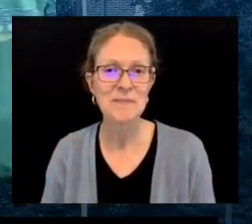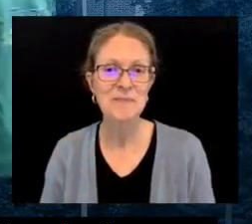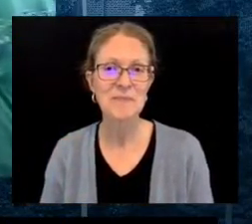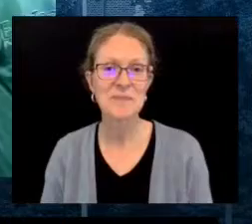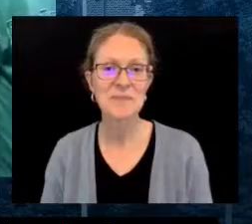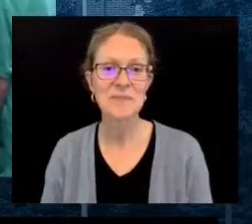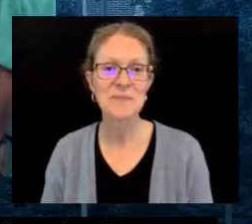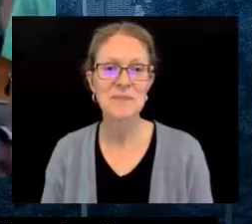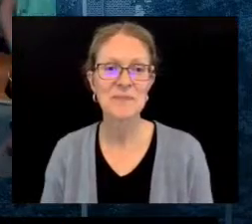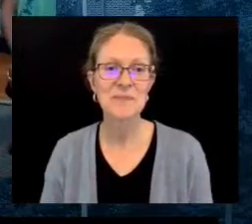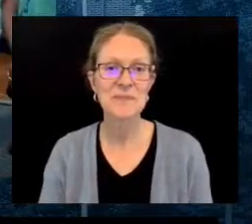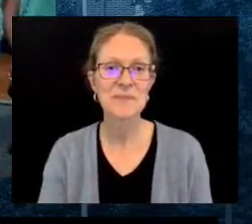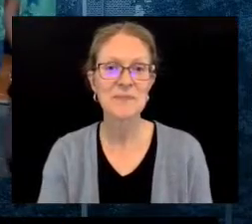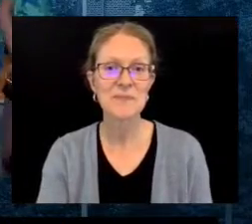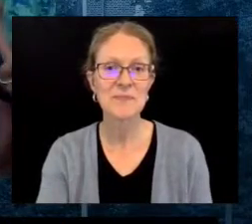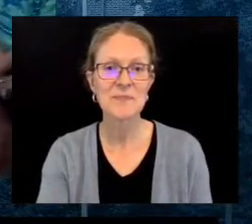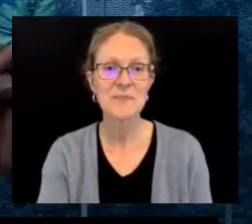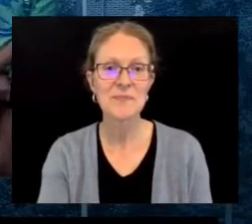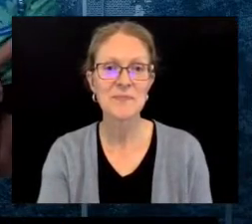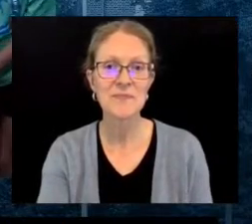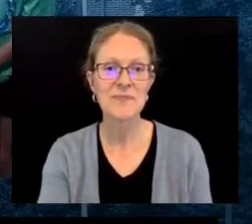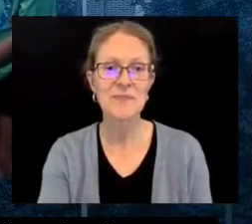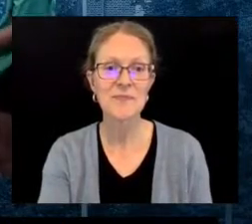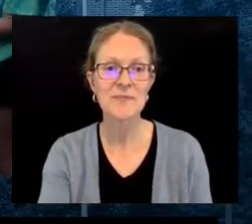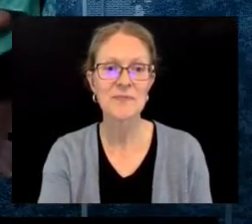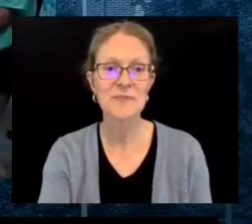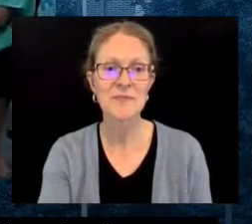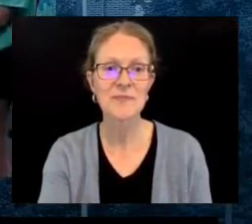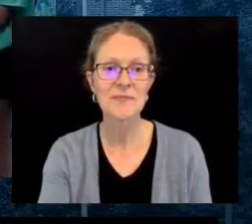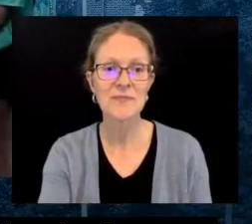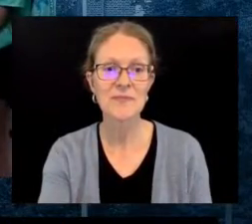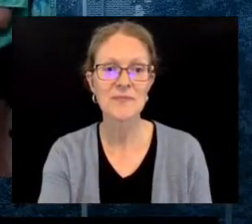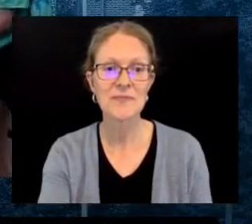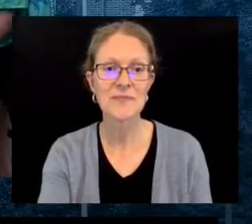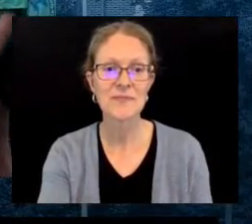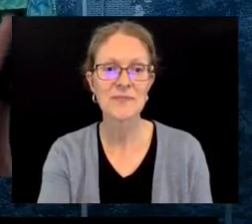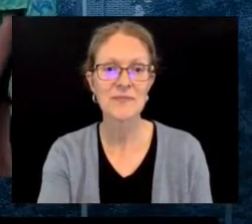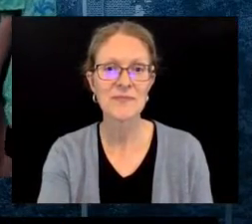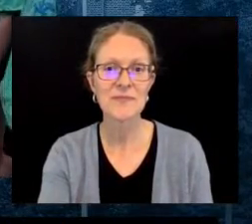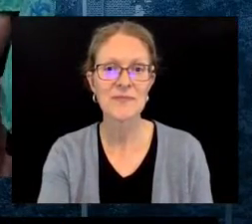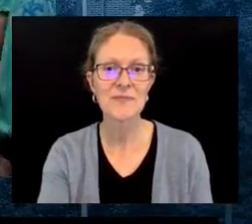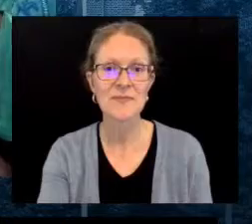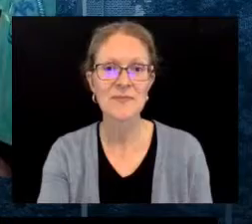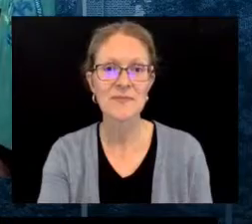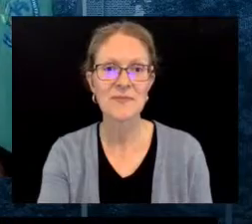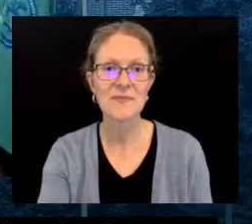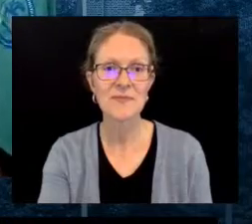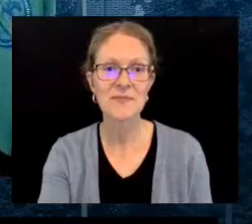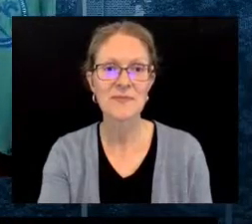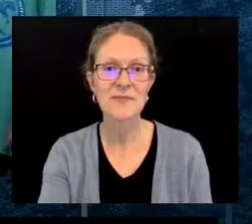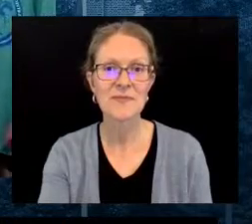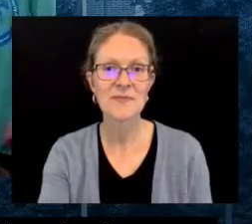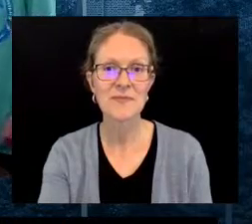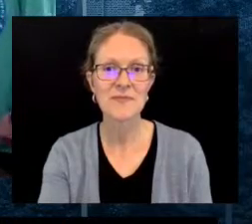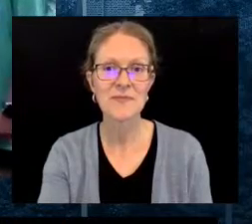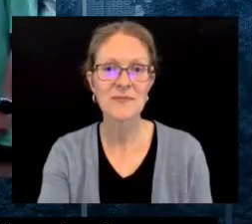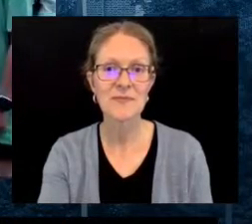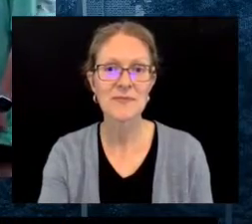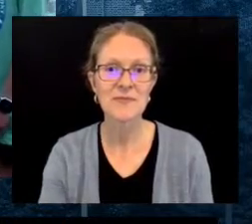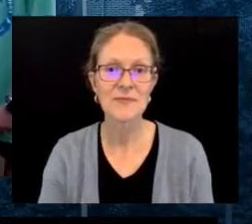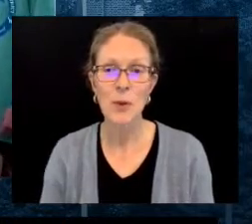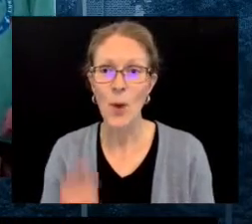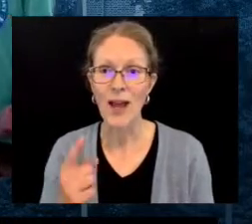stand over here. All right, so somebody take this. Ready? Okay, 1,